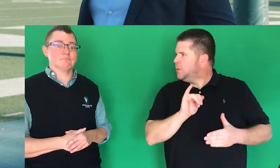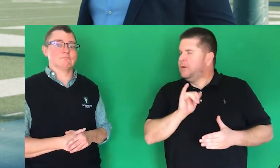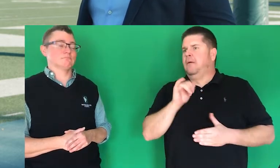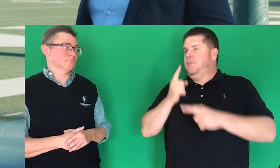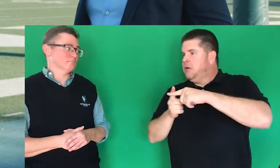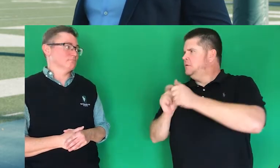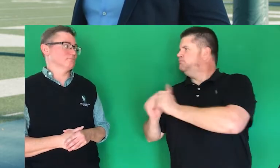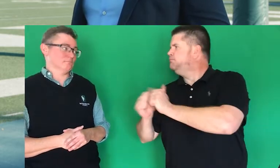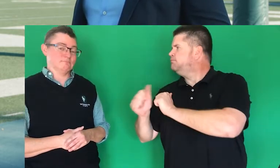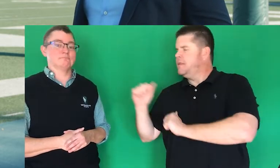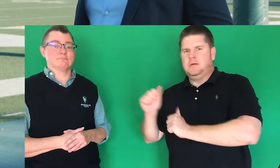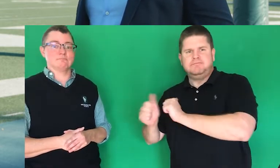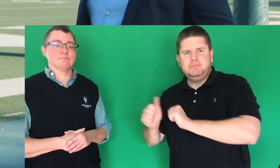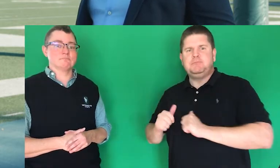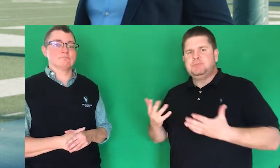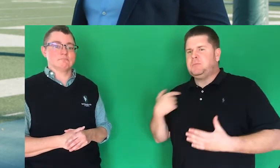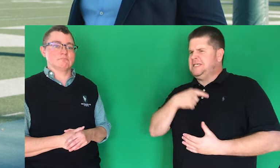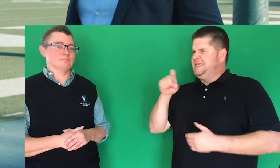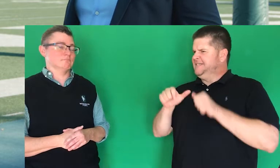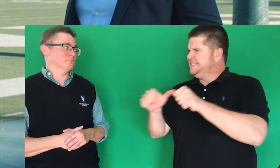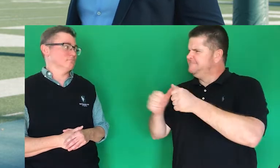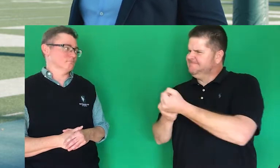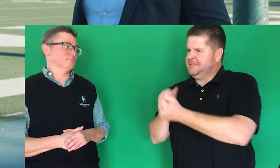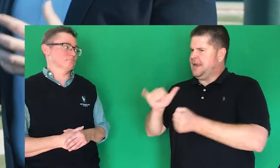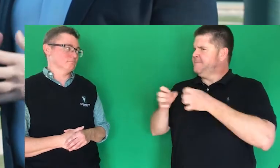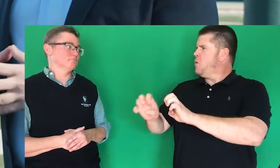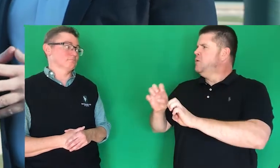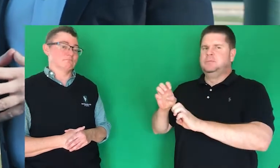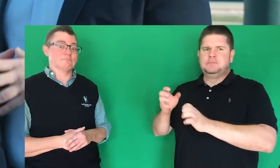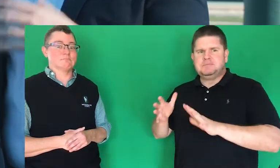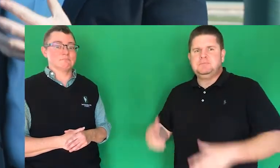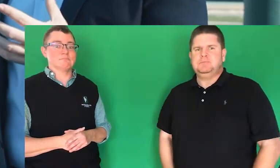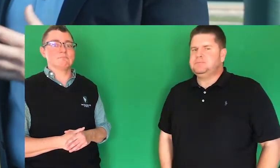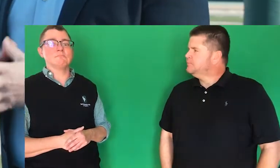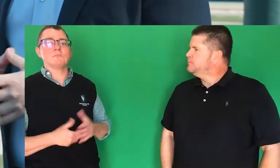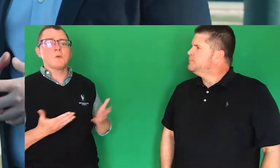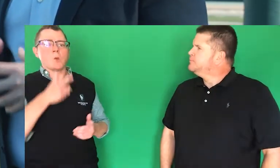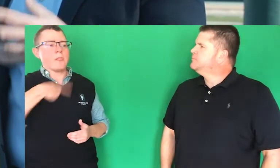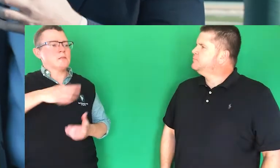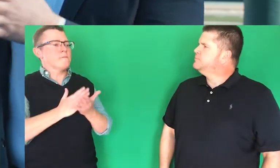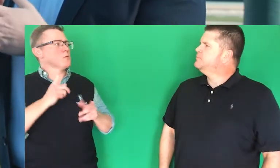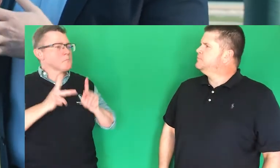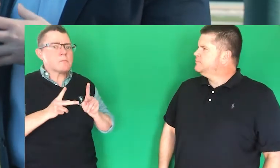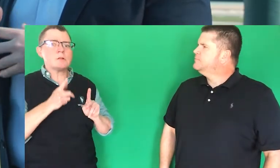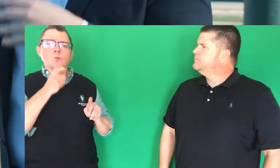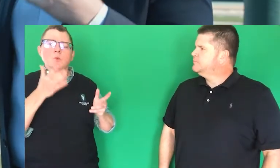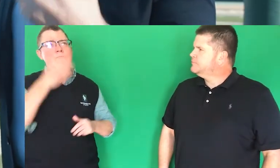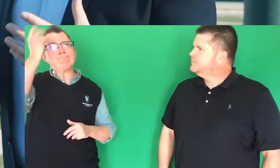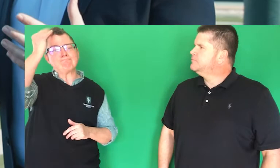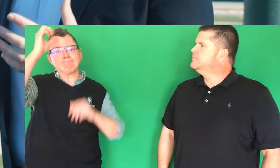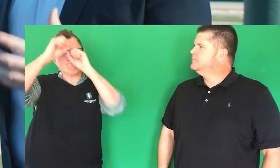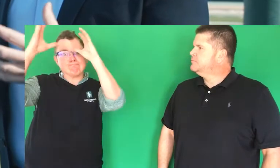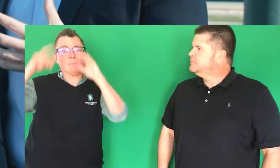compete. We'll need to continue to support those efforts to give them that opportunity. Who are some of the top people that come to mind when you think about that mergence of